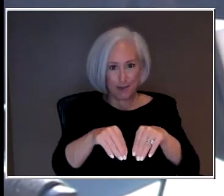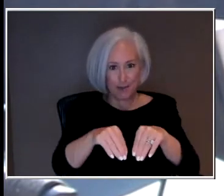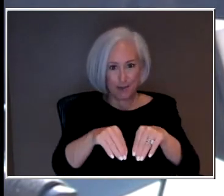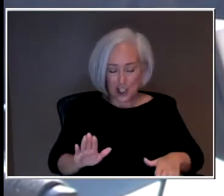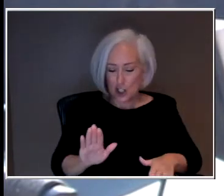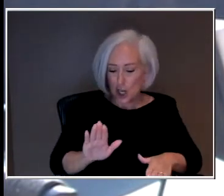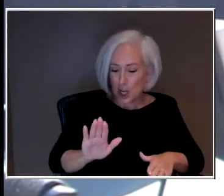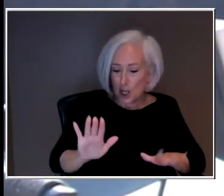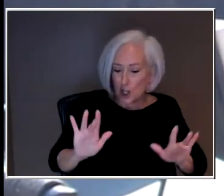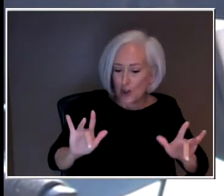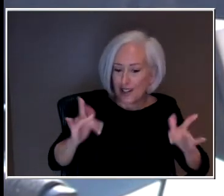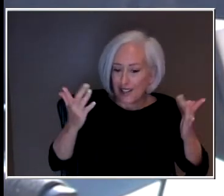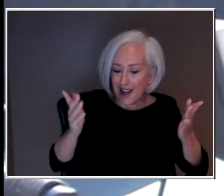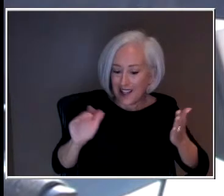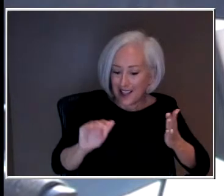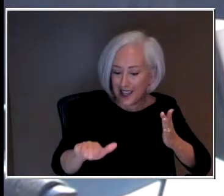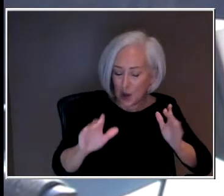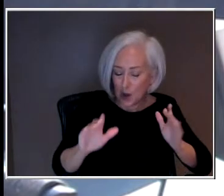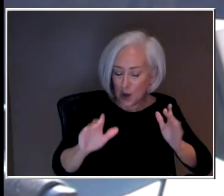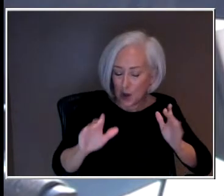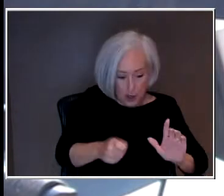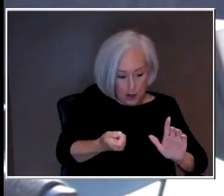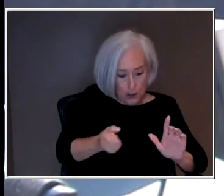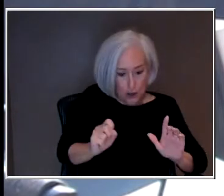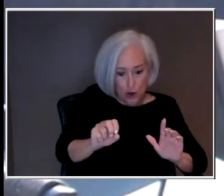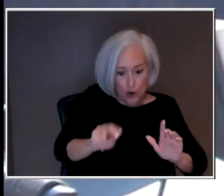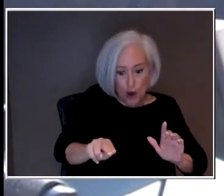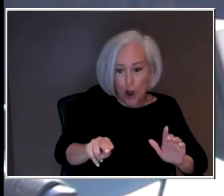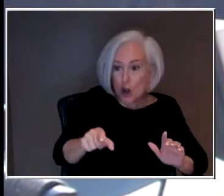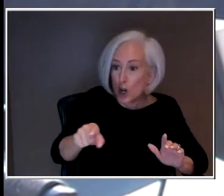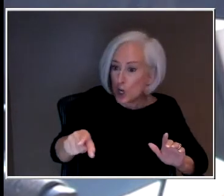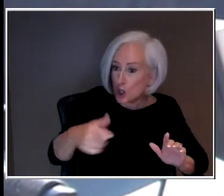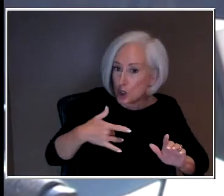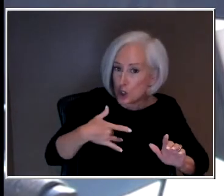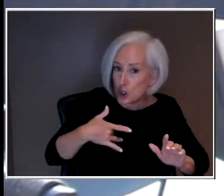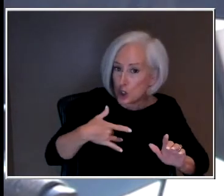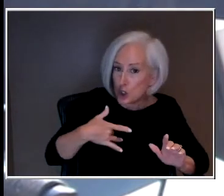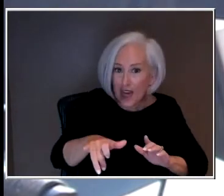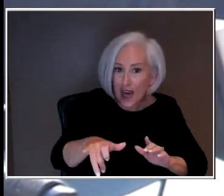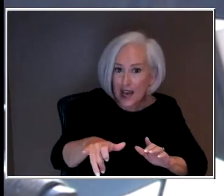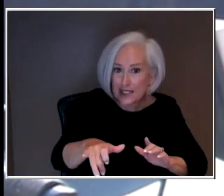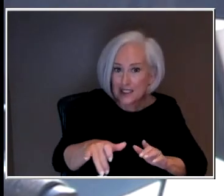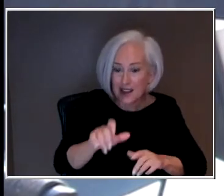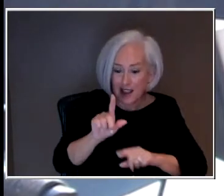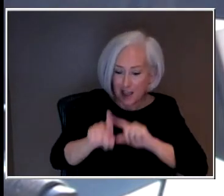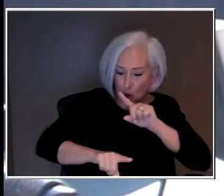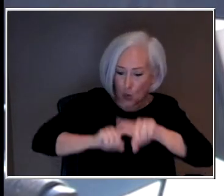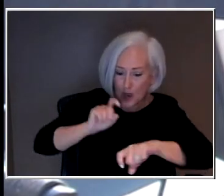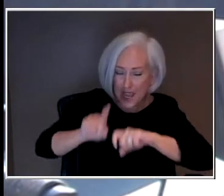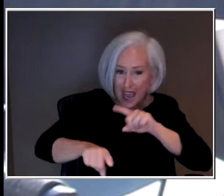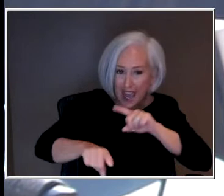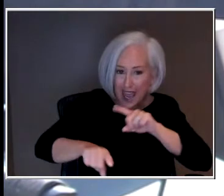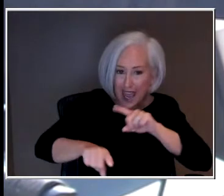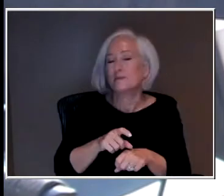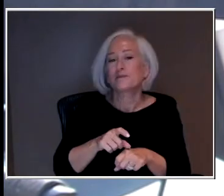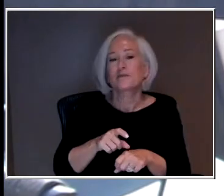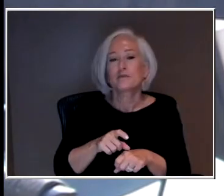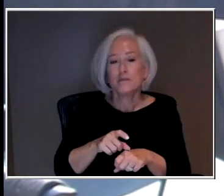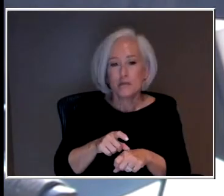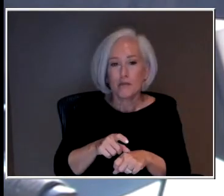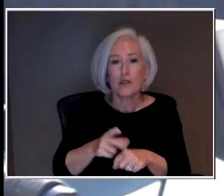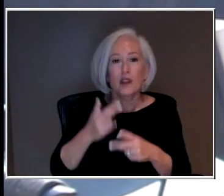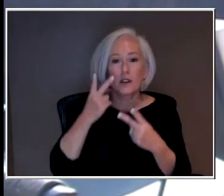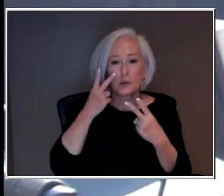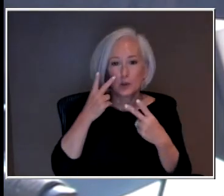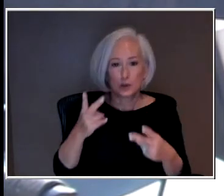and we turn the device on and we say, Diana, where do you feel this? And, we ask them if we could really get it in that general region